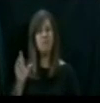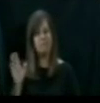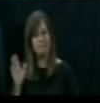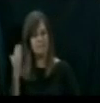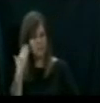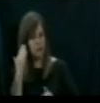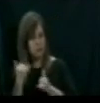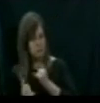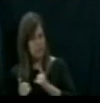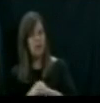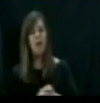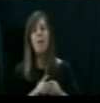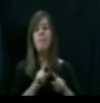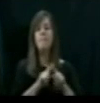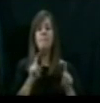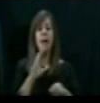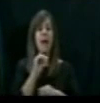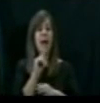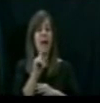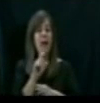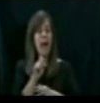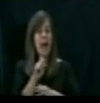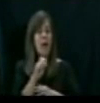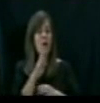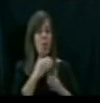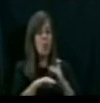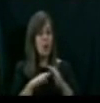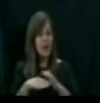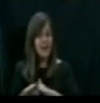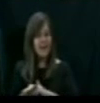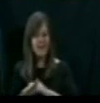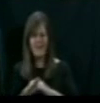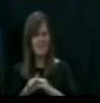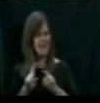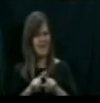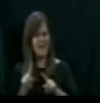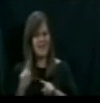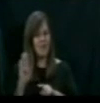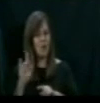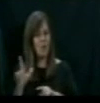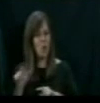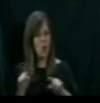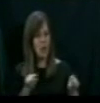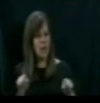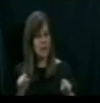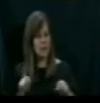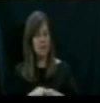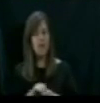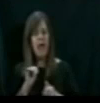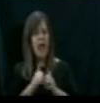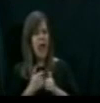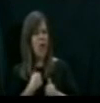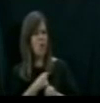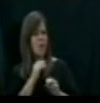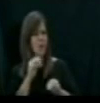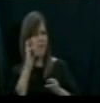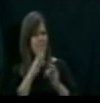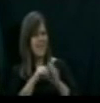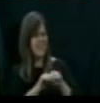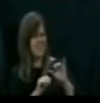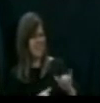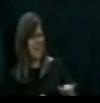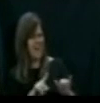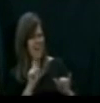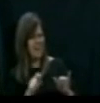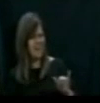considering that it's for cattle breeding, it is clearly a different bull secretion. How do we put our faith in that?